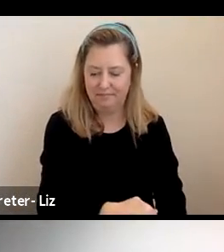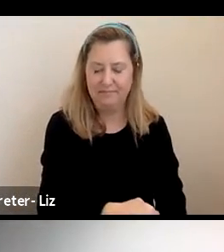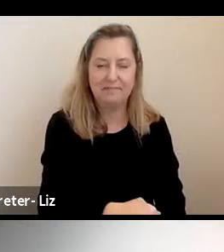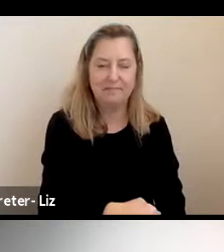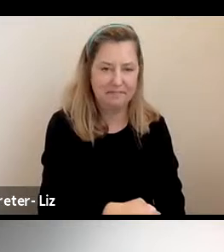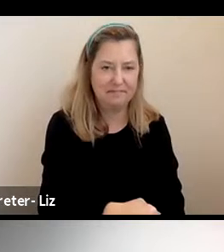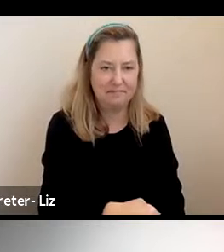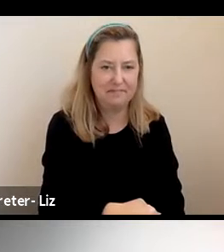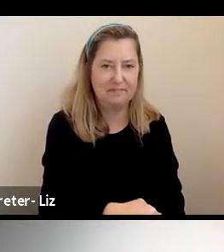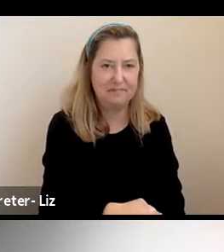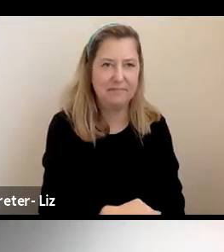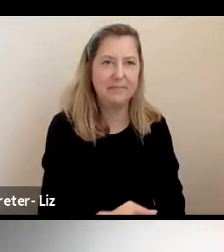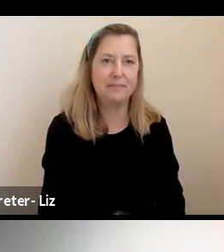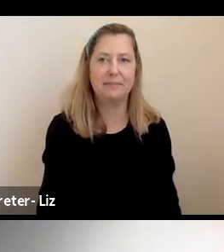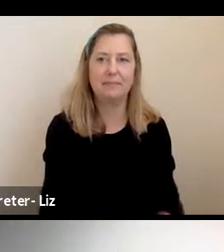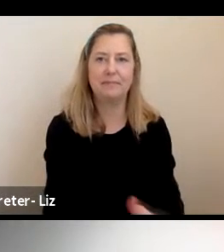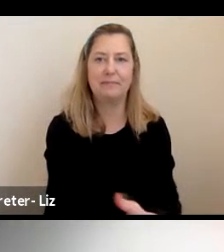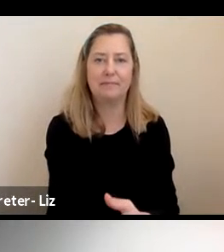Okay.